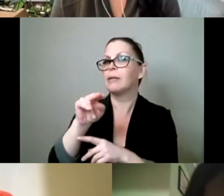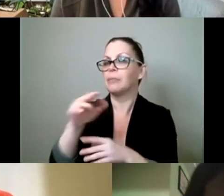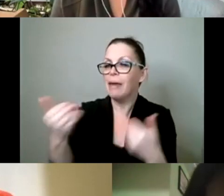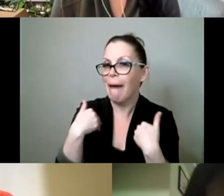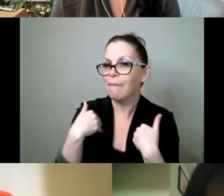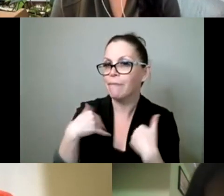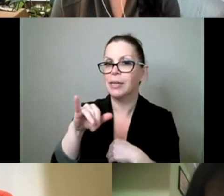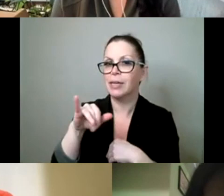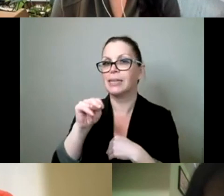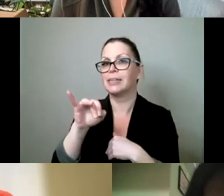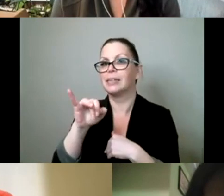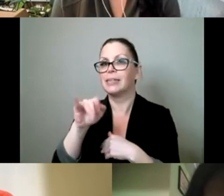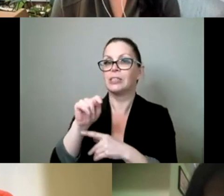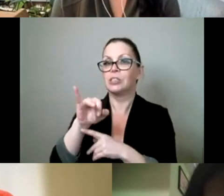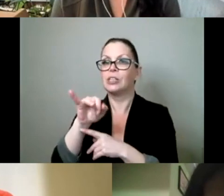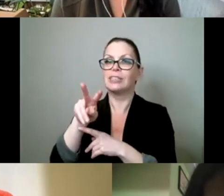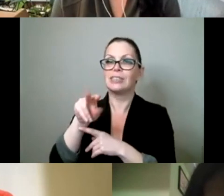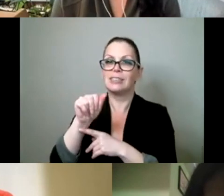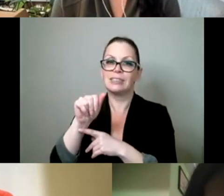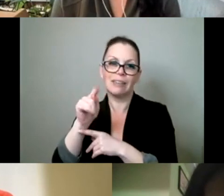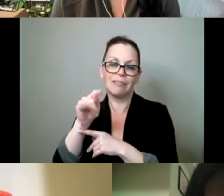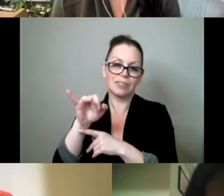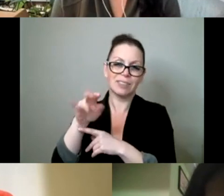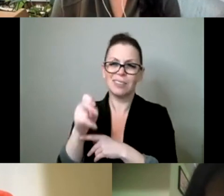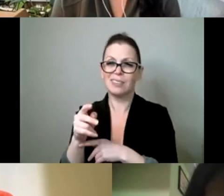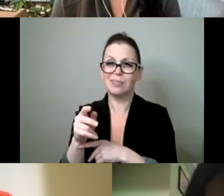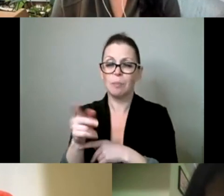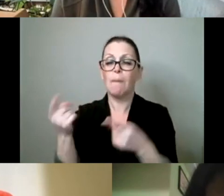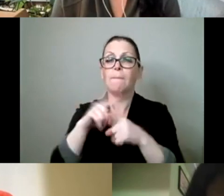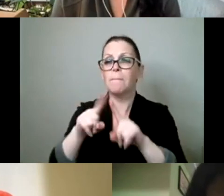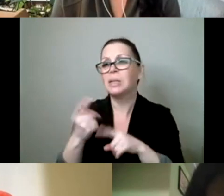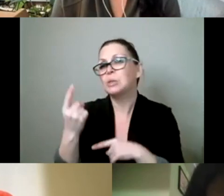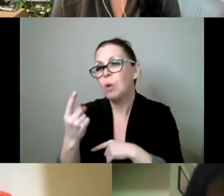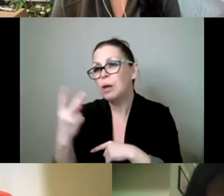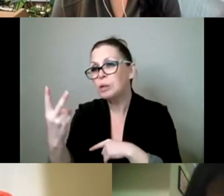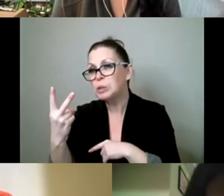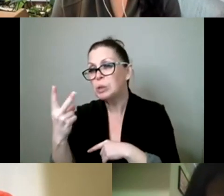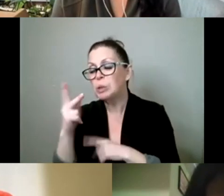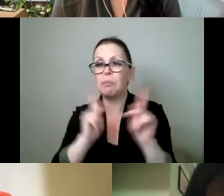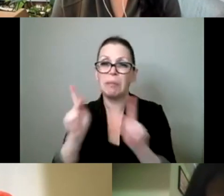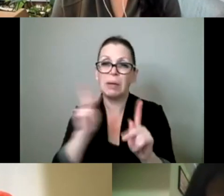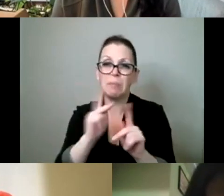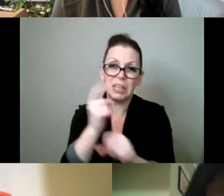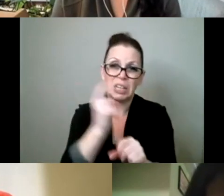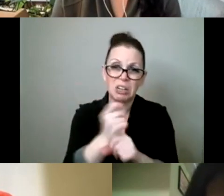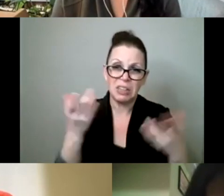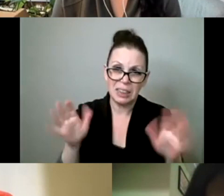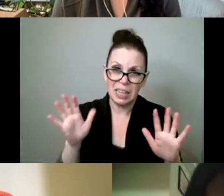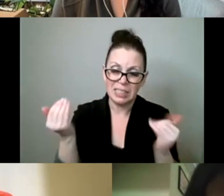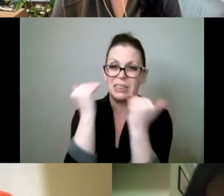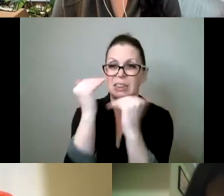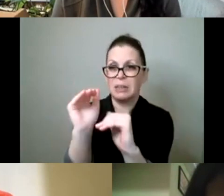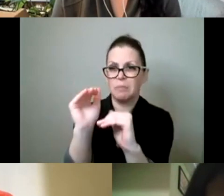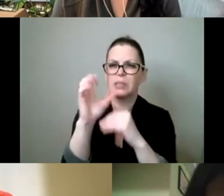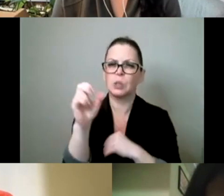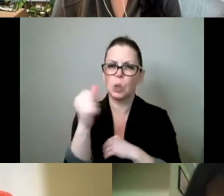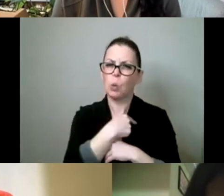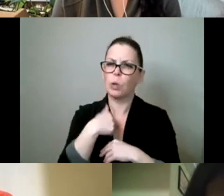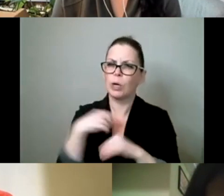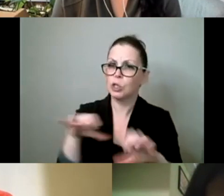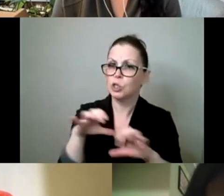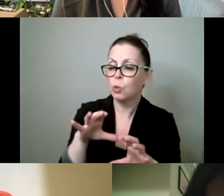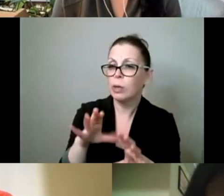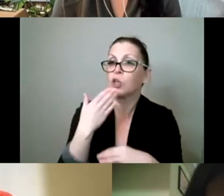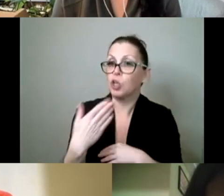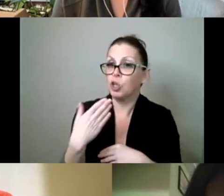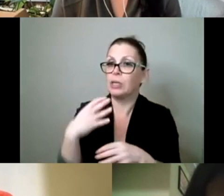one or two people a year, because they can't take on too many more, because they also have to pay for things. So it's like, we're doing well within